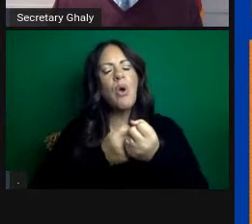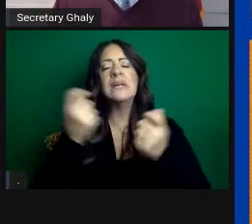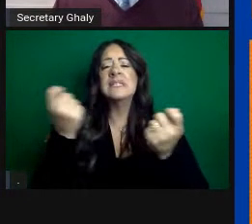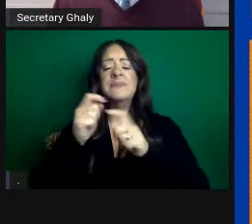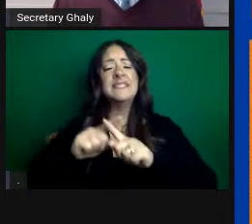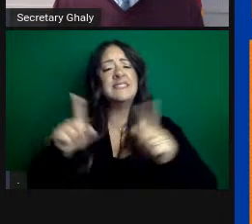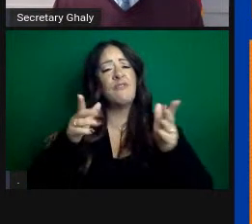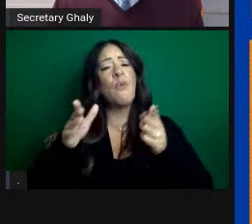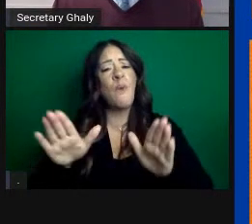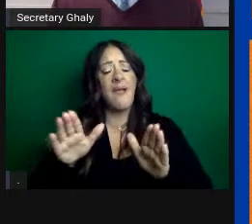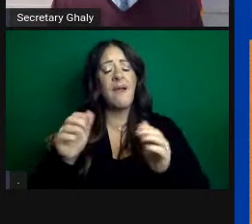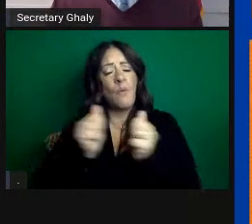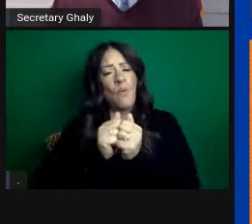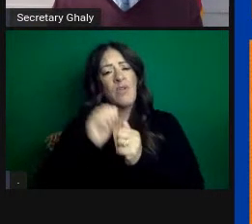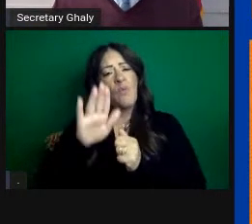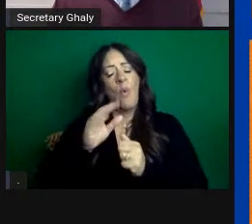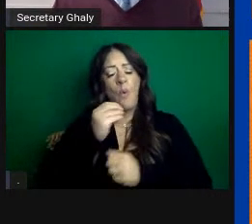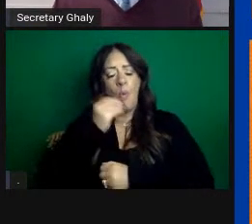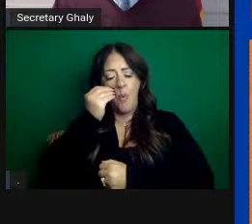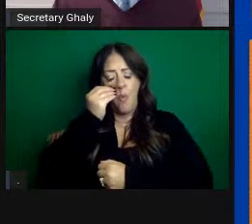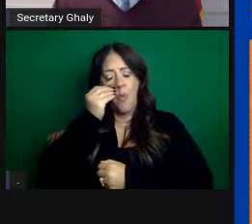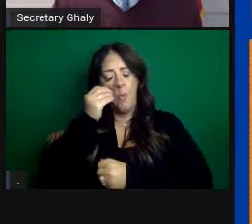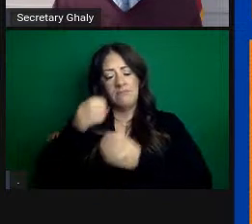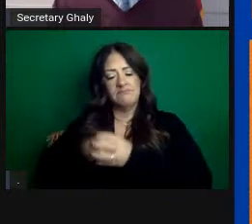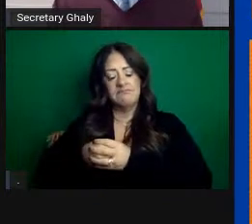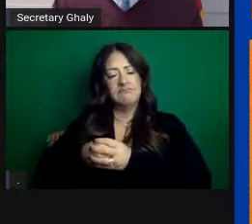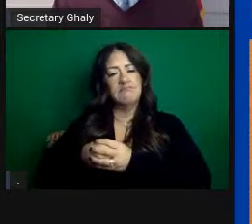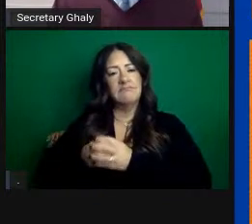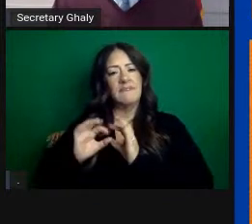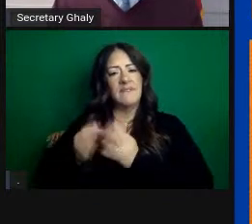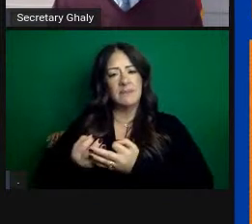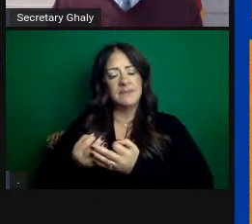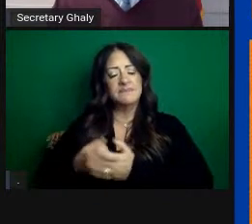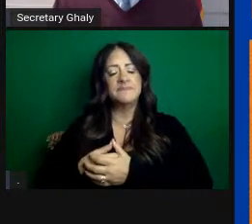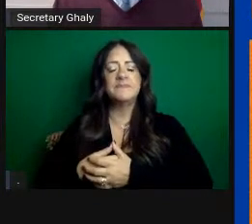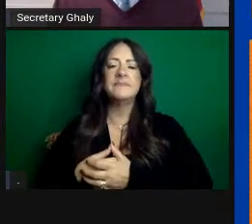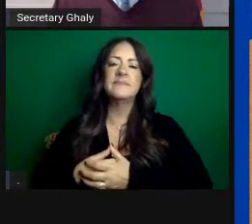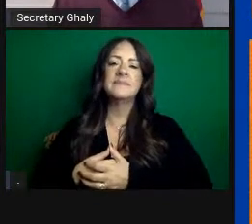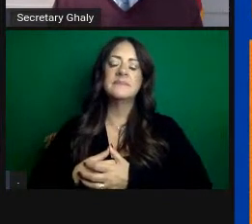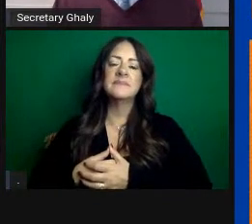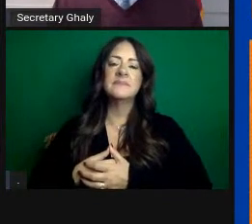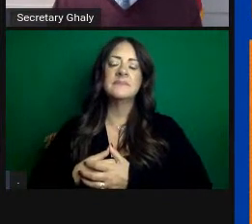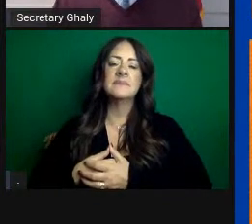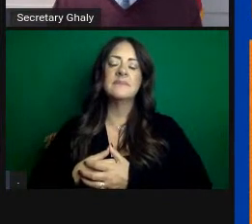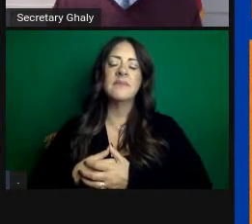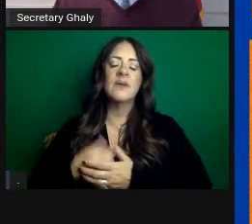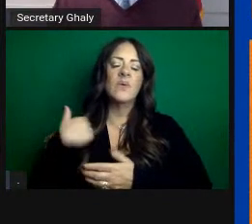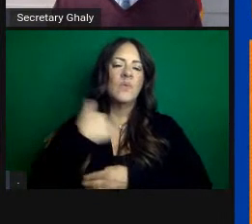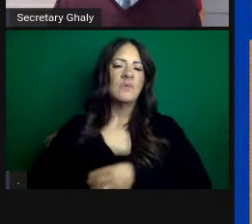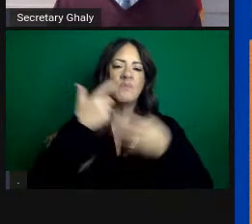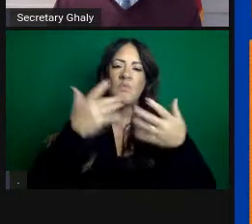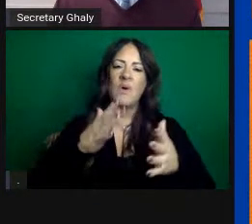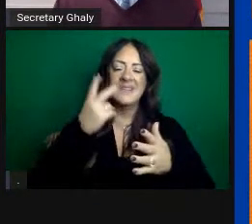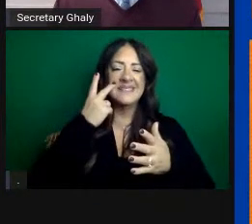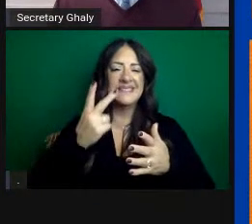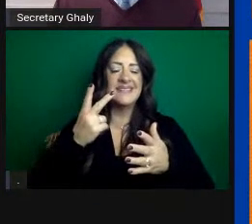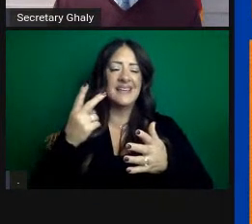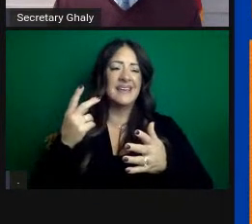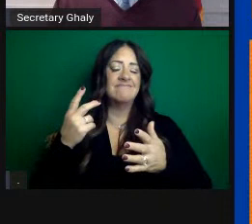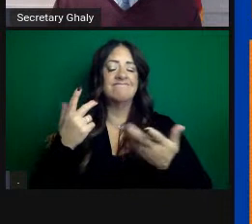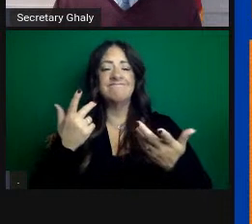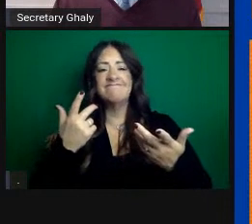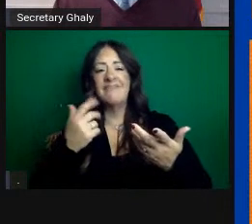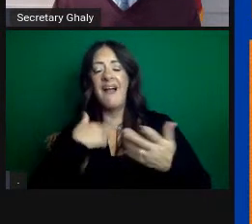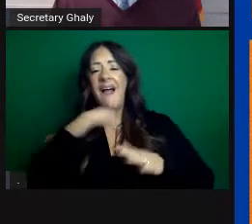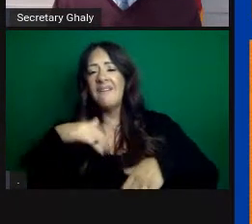your family as we have in other moments virtually, making sure that we don't end up mixing with loved ones that we